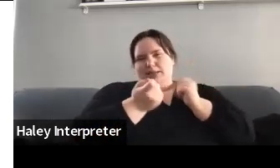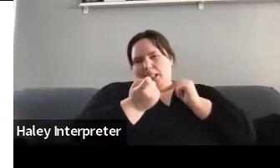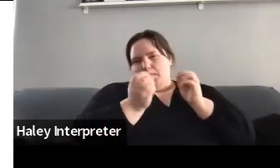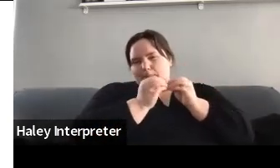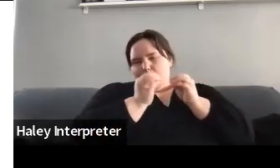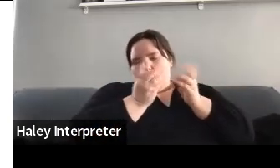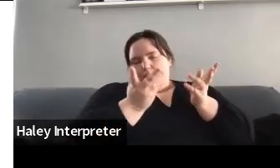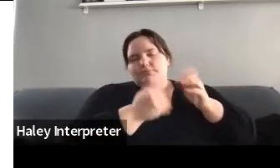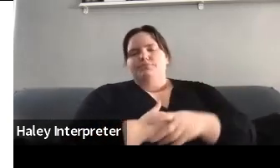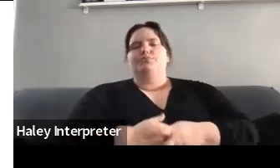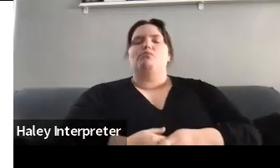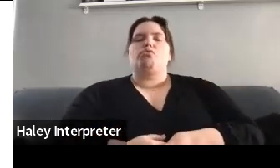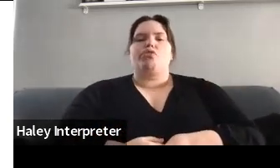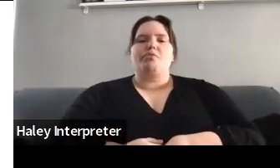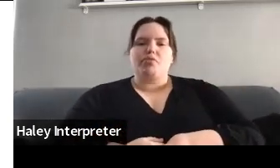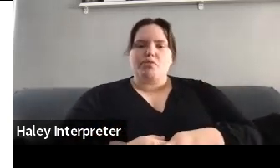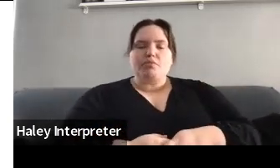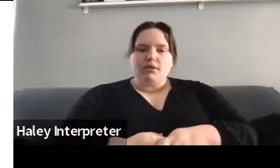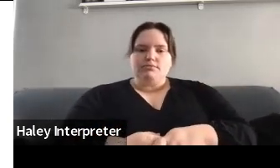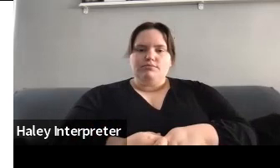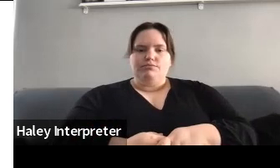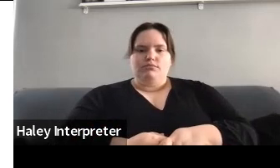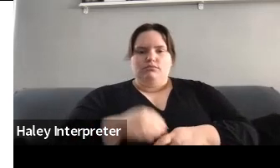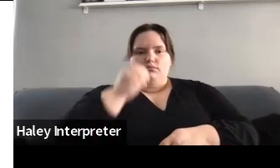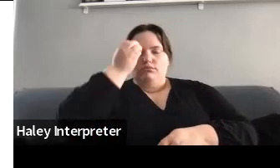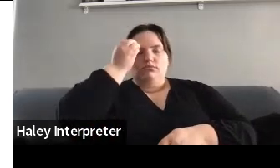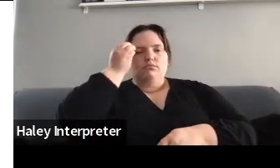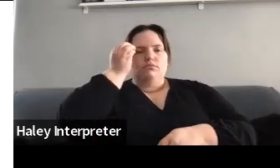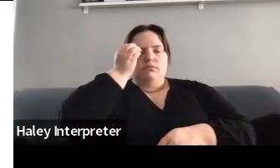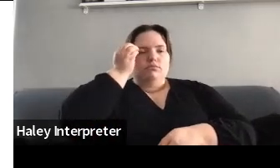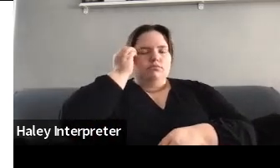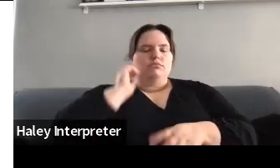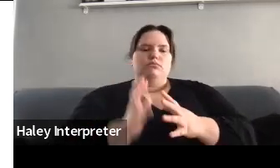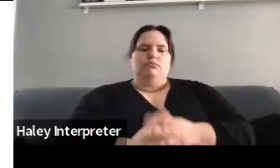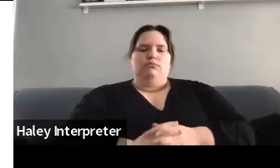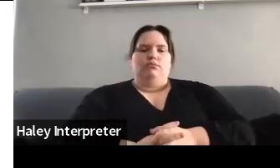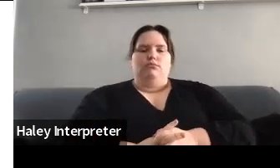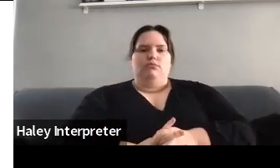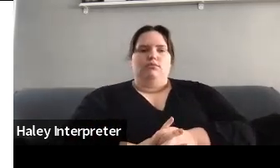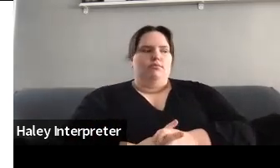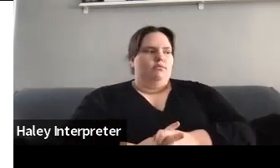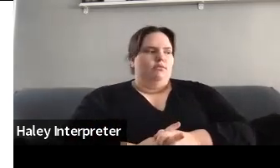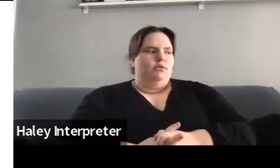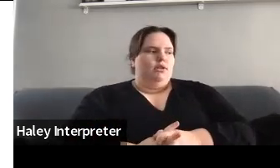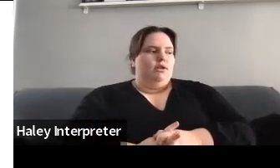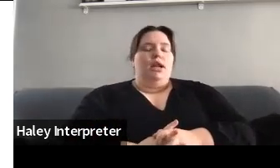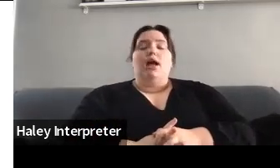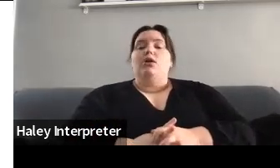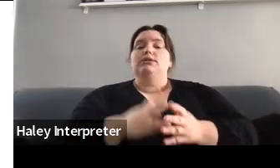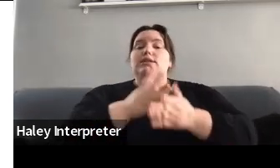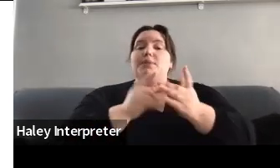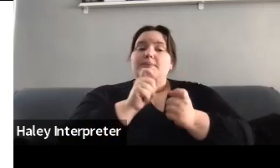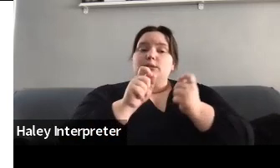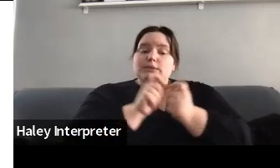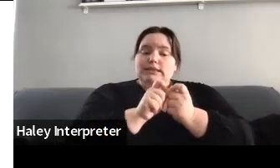Okay, so starting in to some of our specific assistive technology, we're going to start